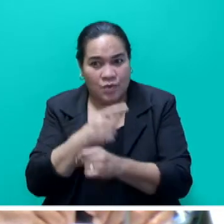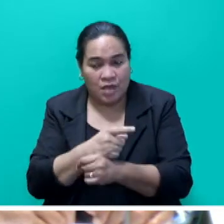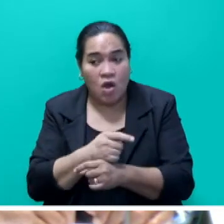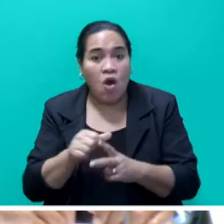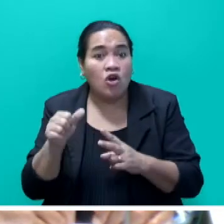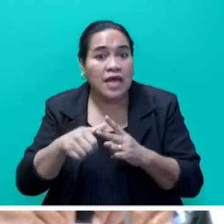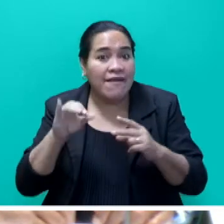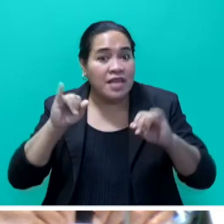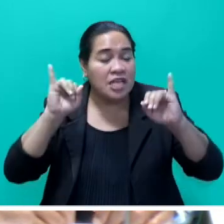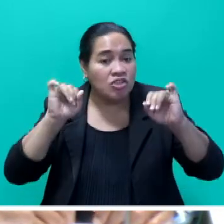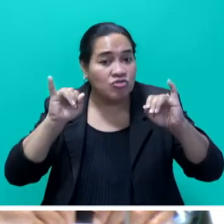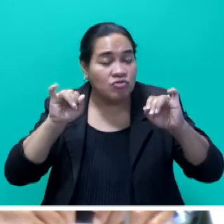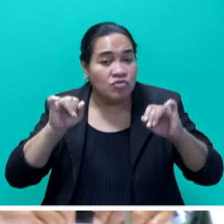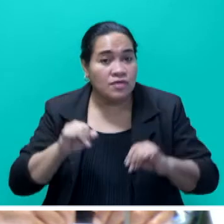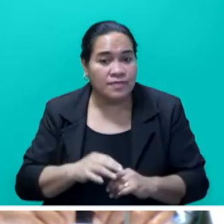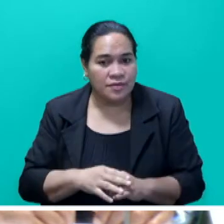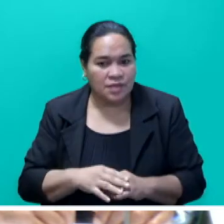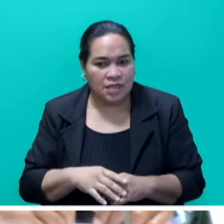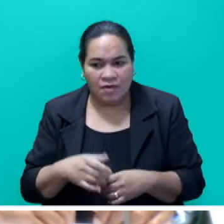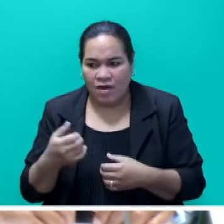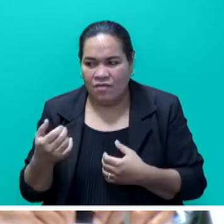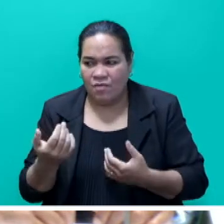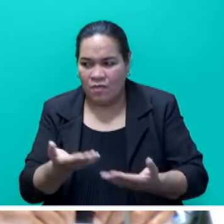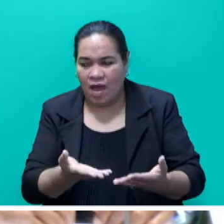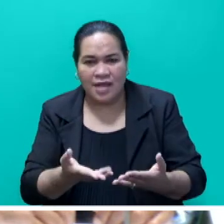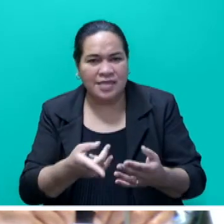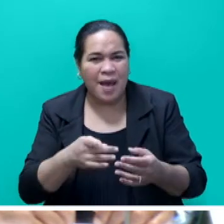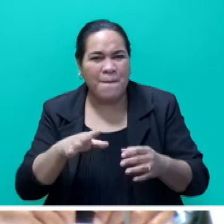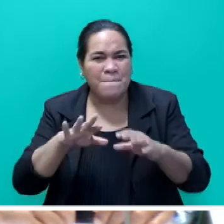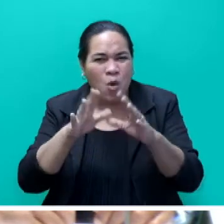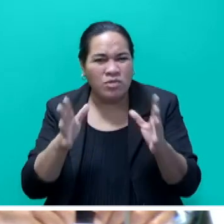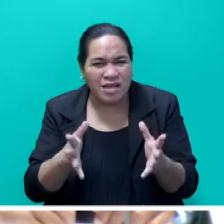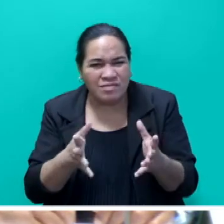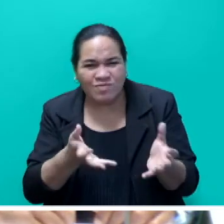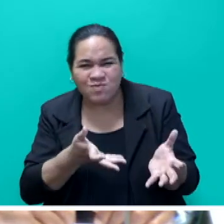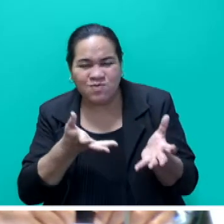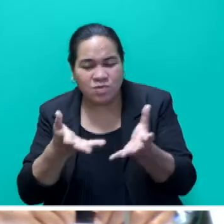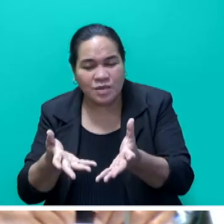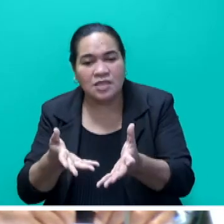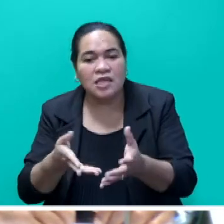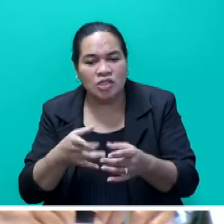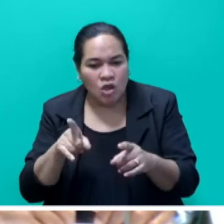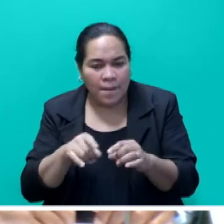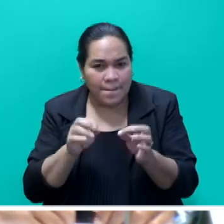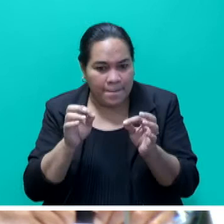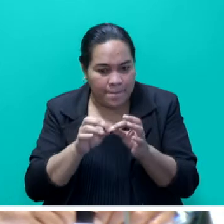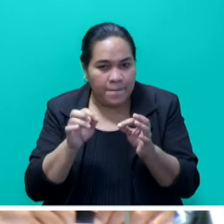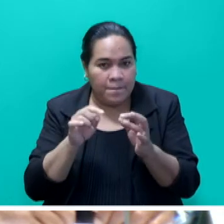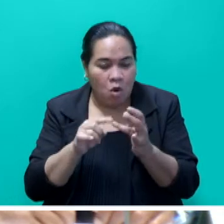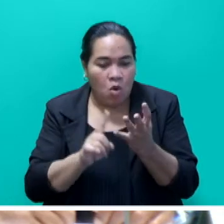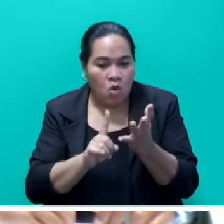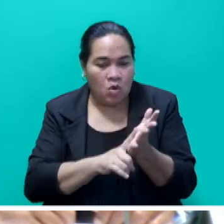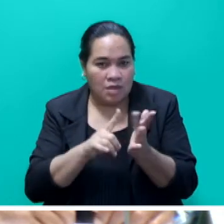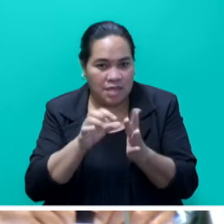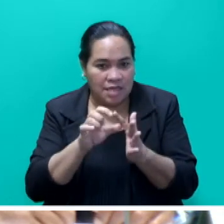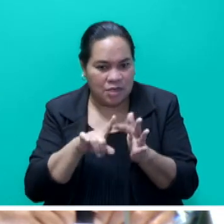issue of supply of boulders. So we just today lunchtime we had a short meeting about where